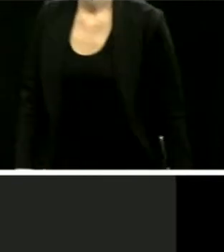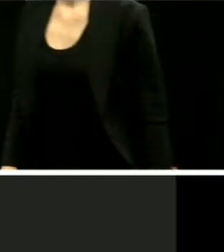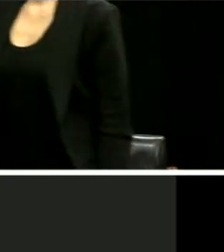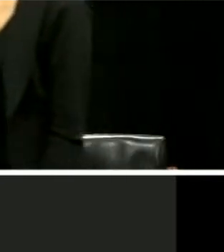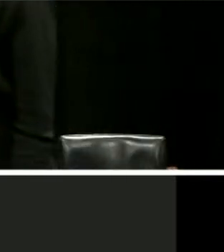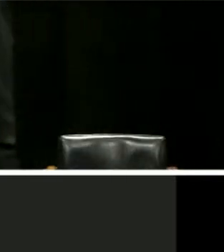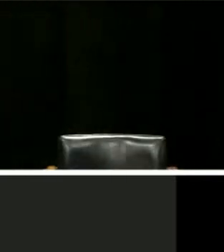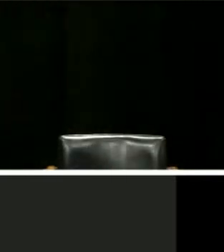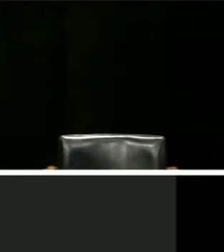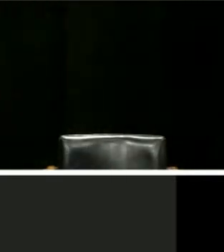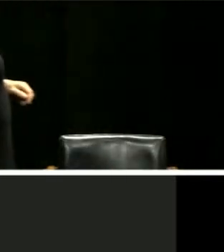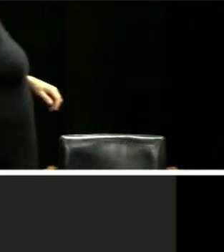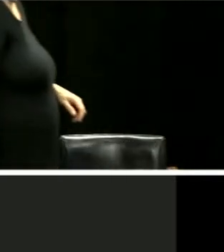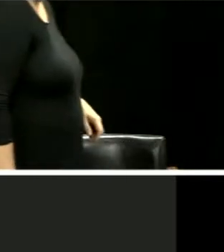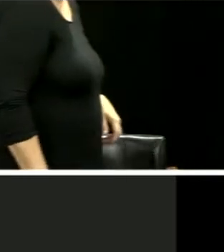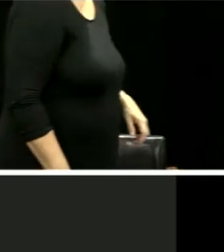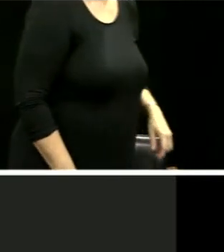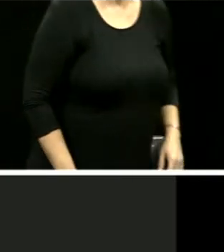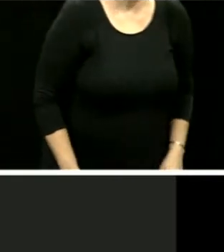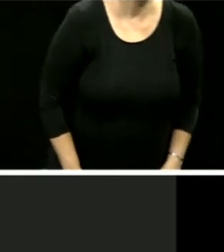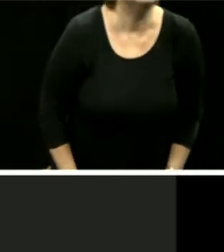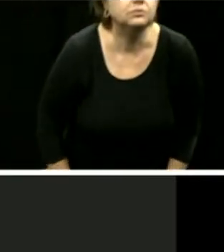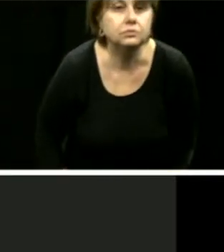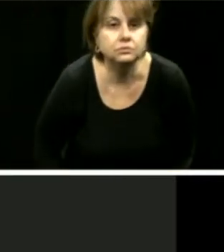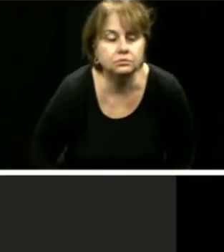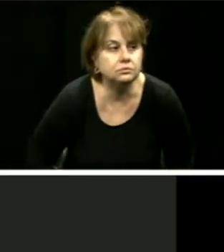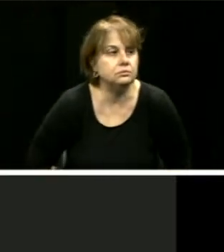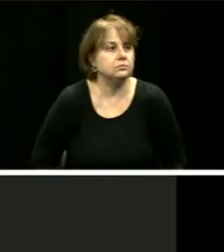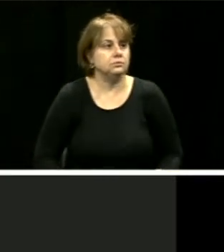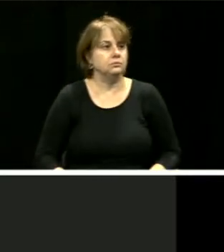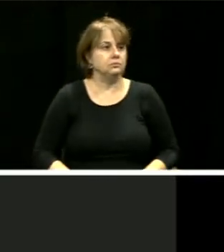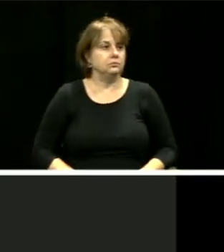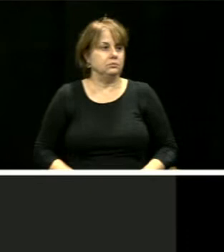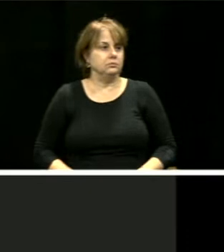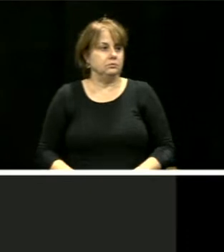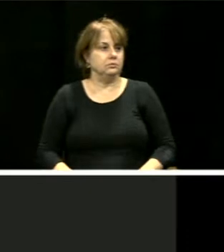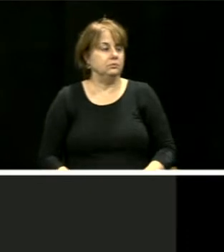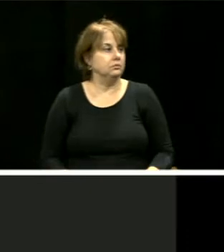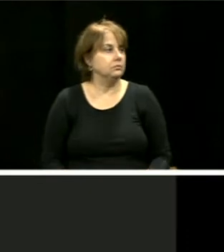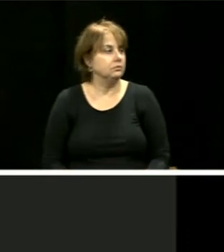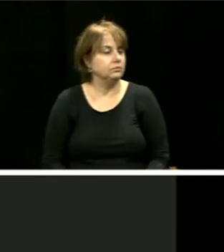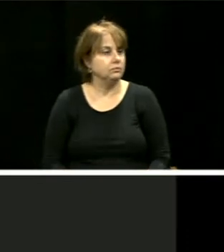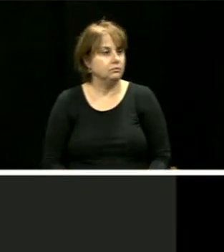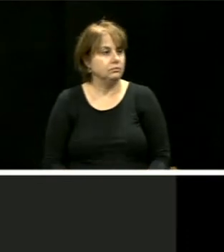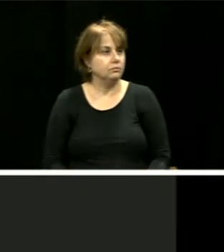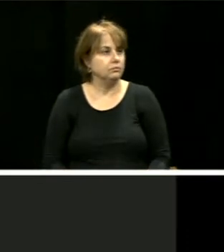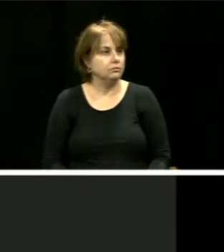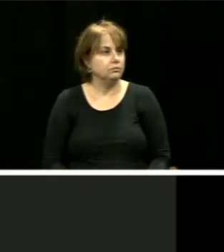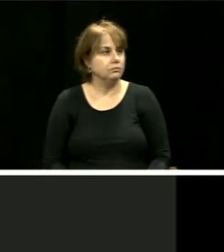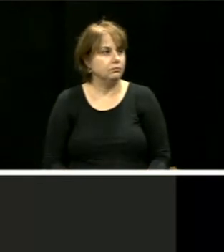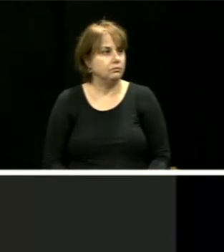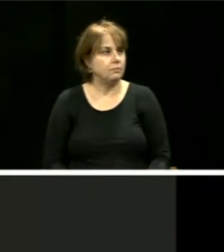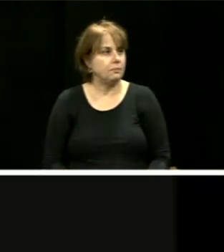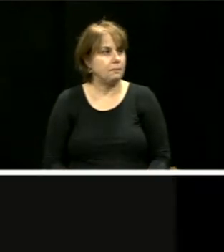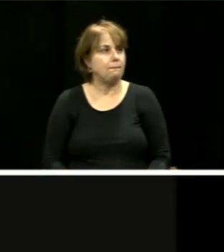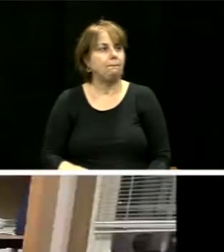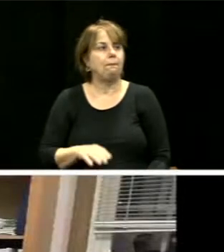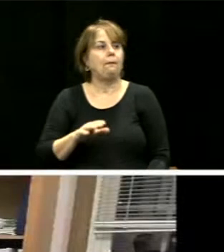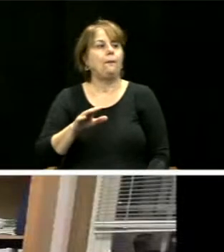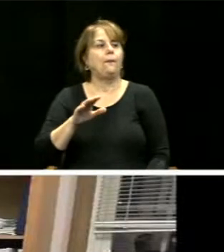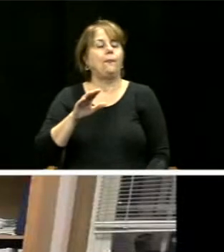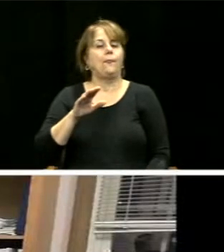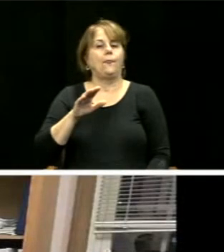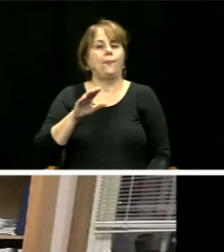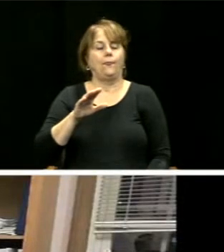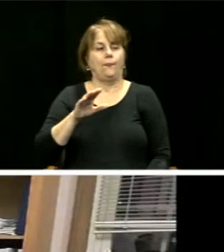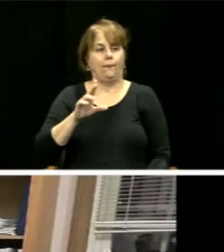Maybe more of a statement than a question, but maybe someone can help me out here. I can start, and then Cindy, I don't know if you